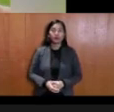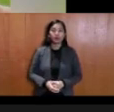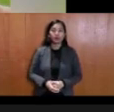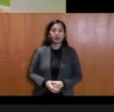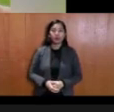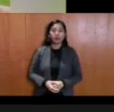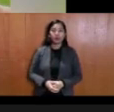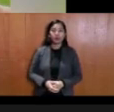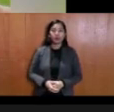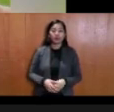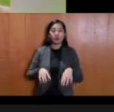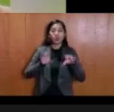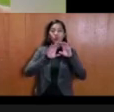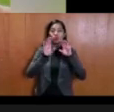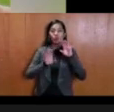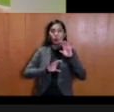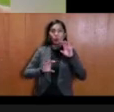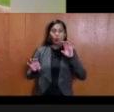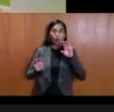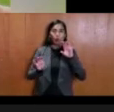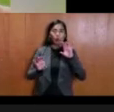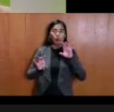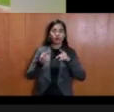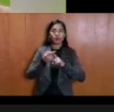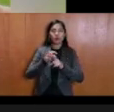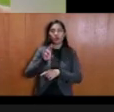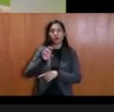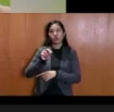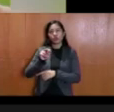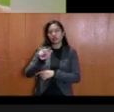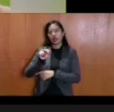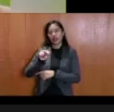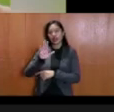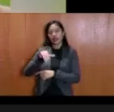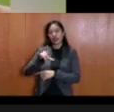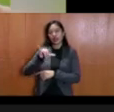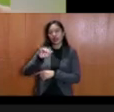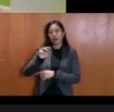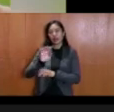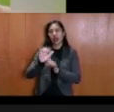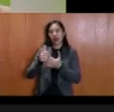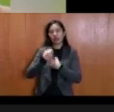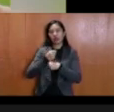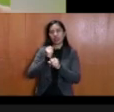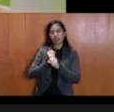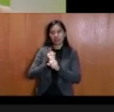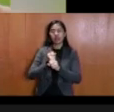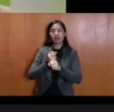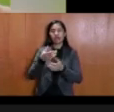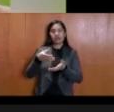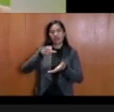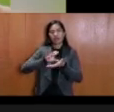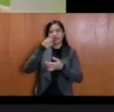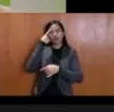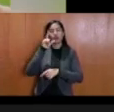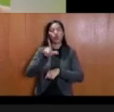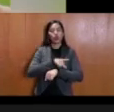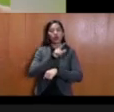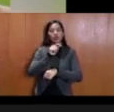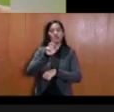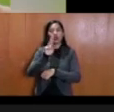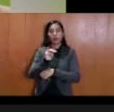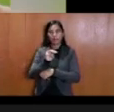Zoom, from Ronan Lim. How can we make investing in long-term growth and sustainable resources